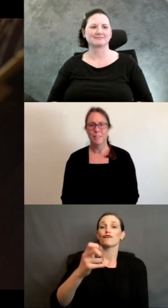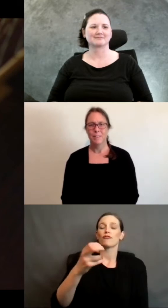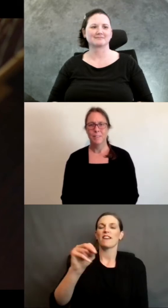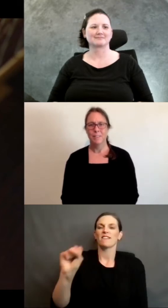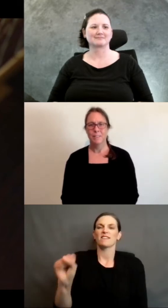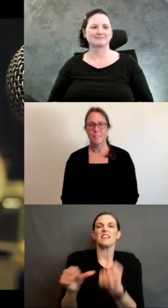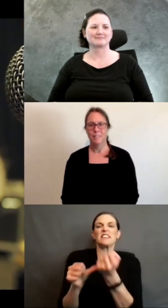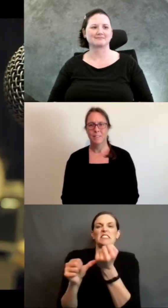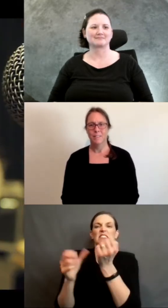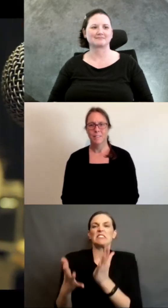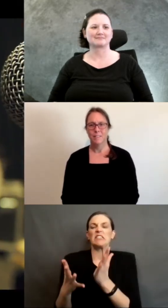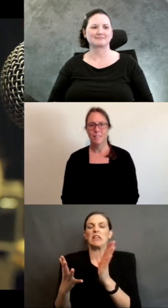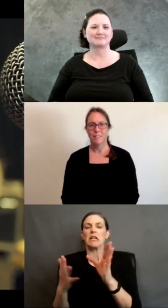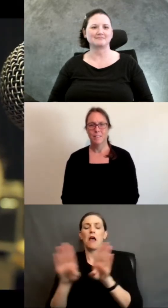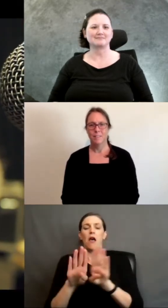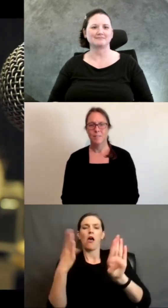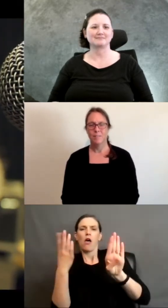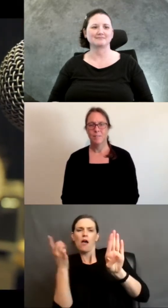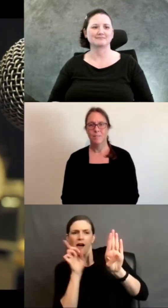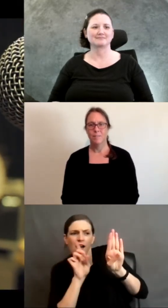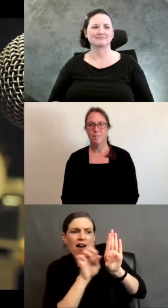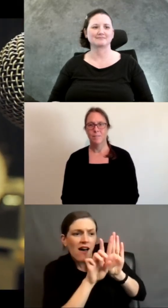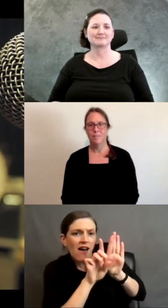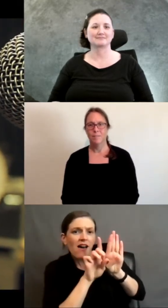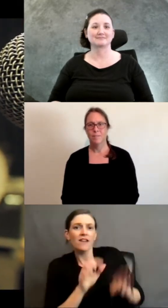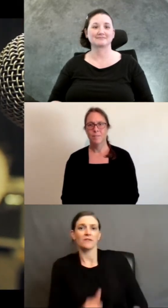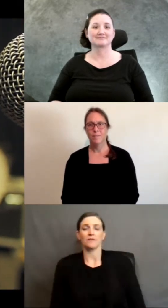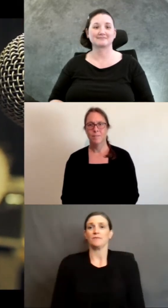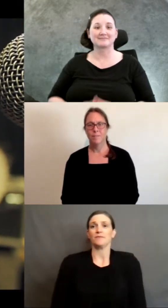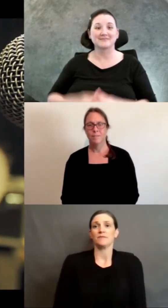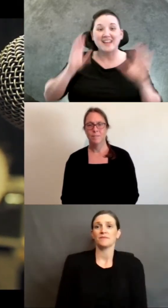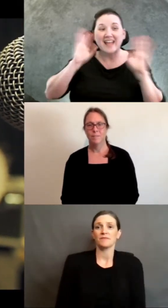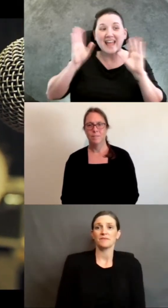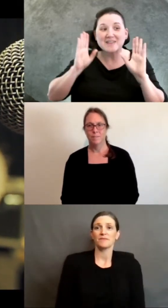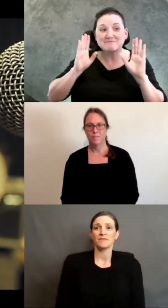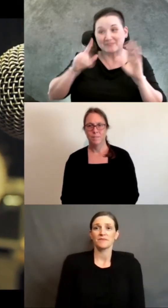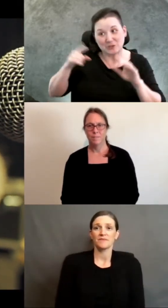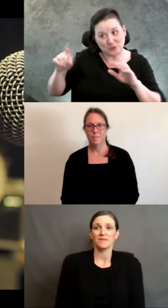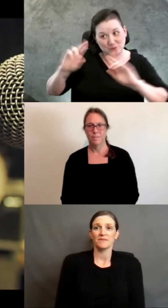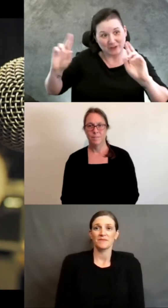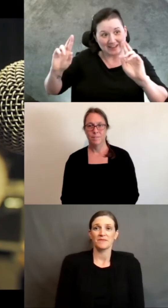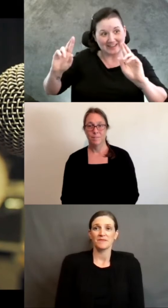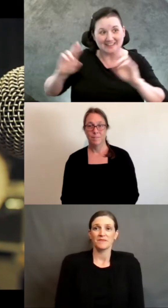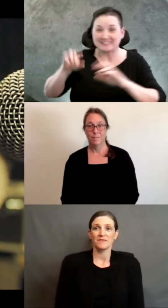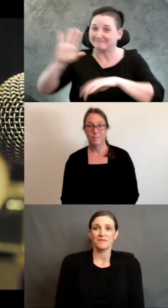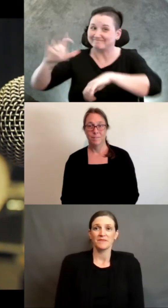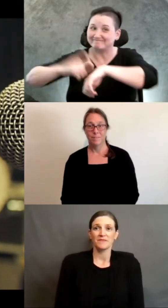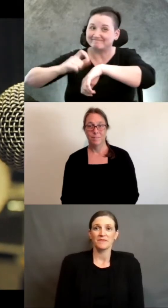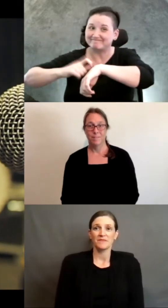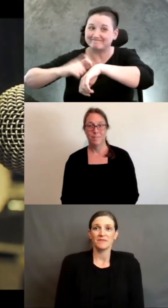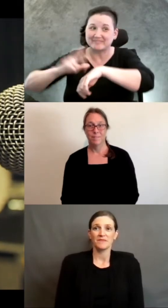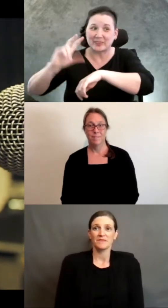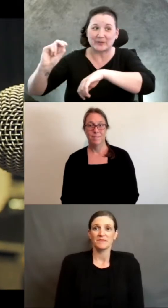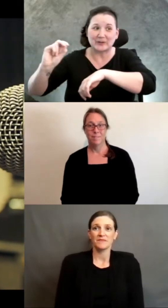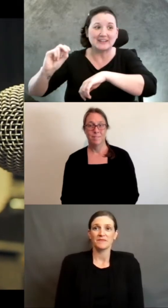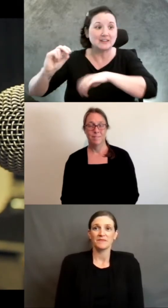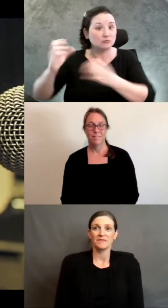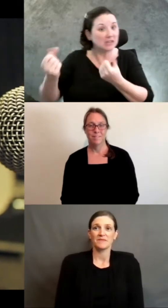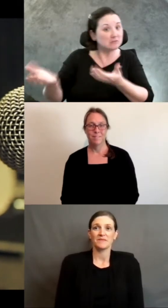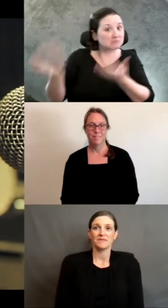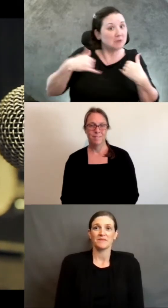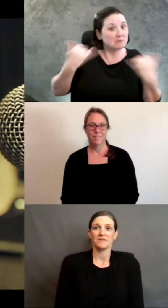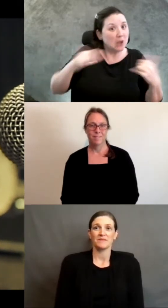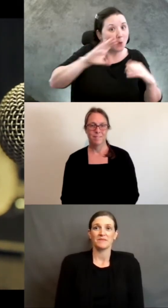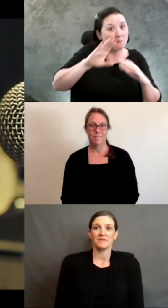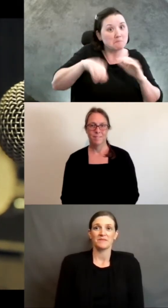door. Hi, y'all are up. Barbara Place is in 30. Y'all can come up to the backstage lounge now if y'all want. There are